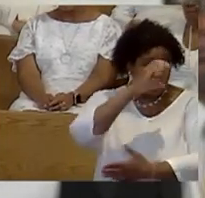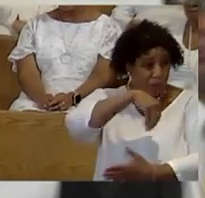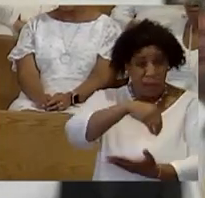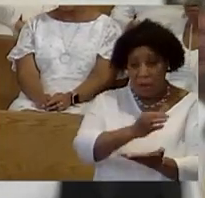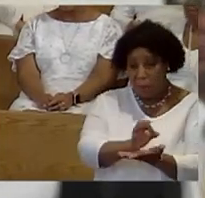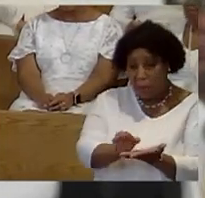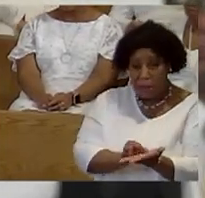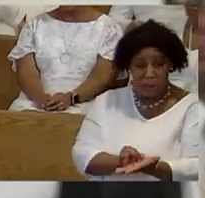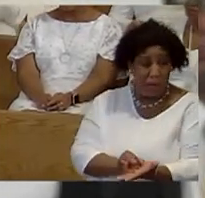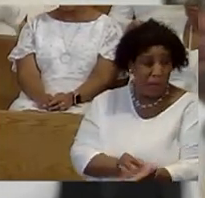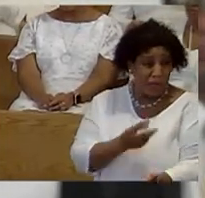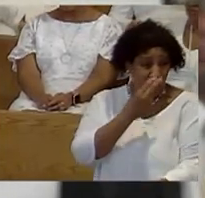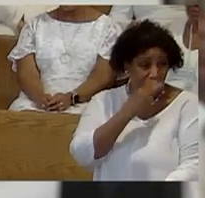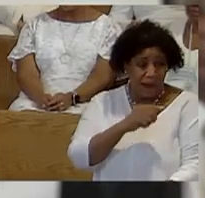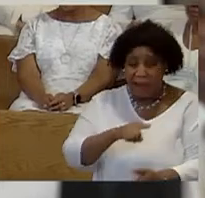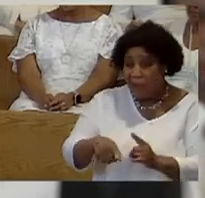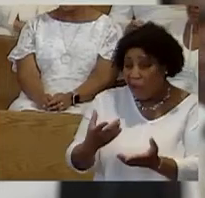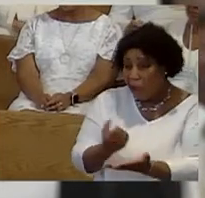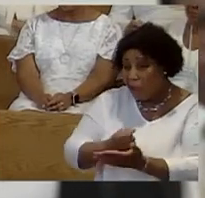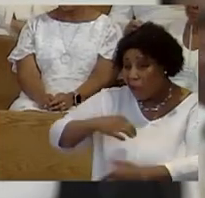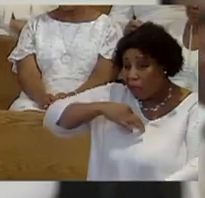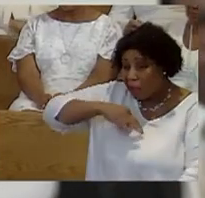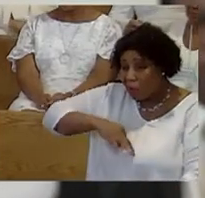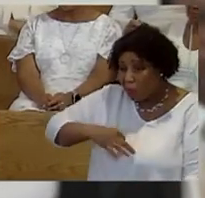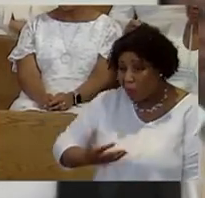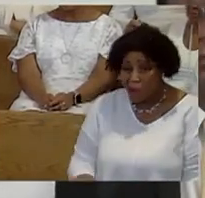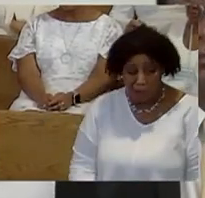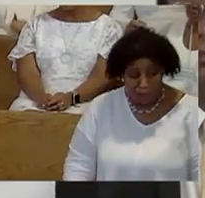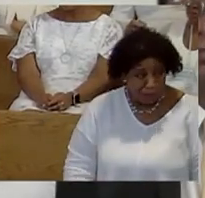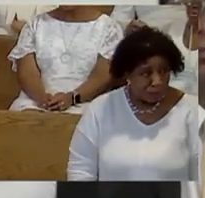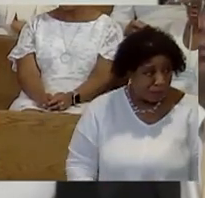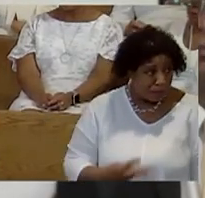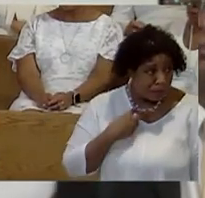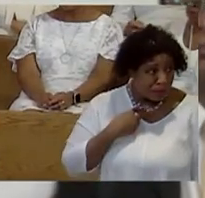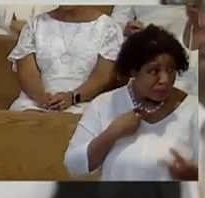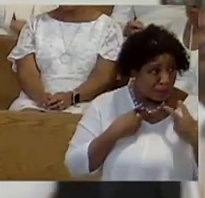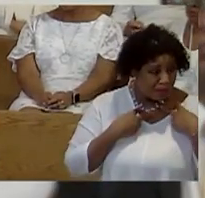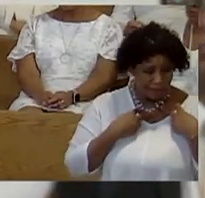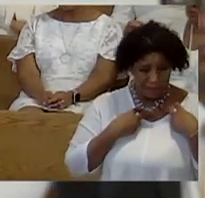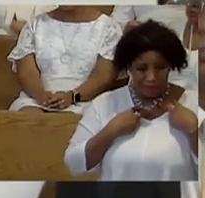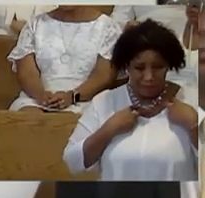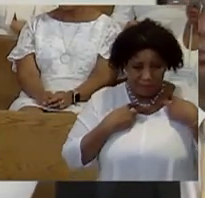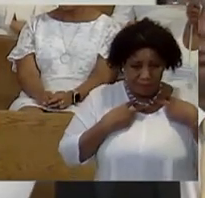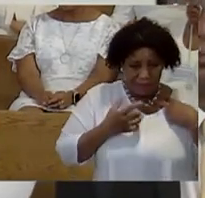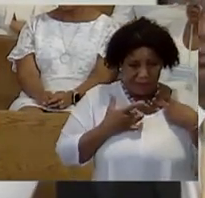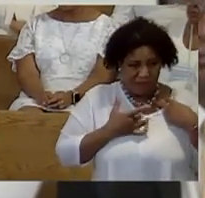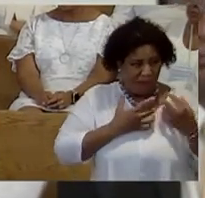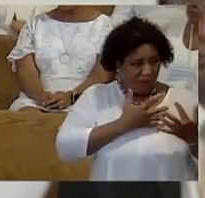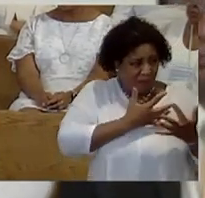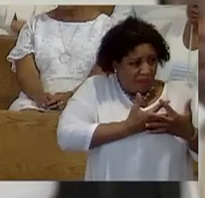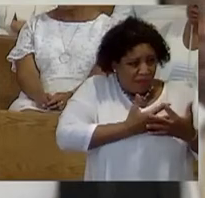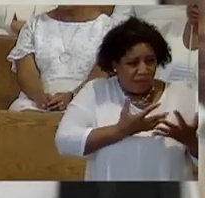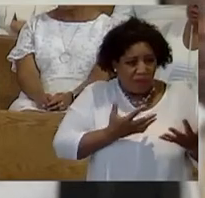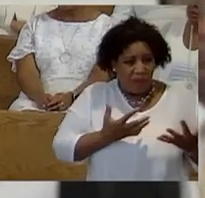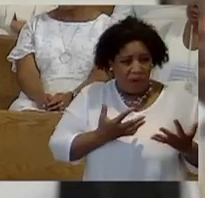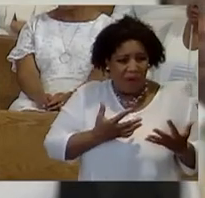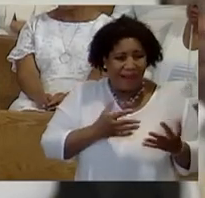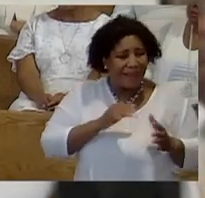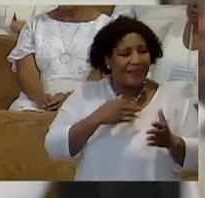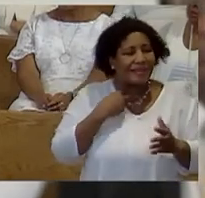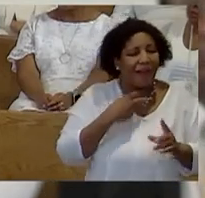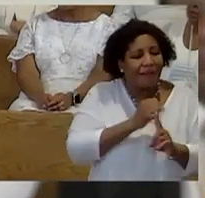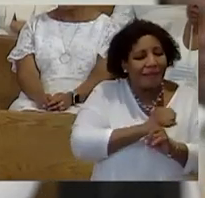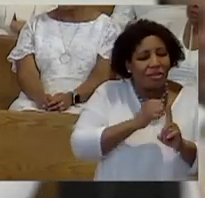I can't get no credit. And you find yourself incarcerated or isolated in a